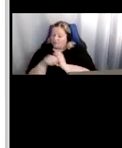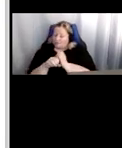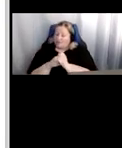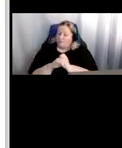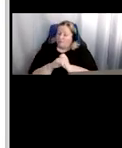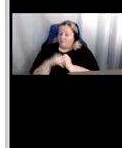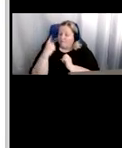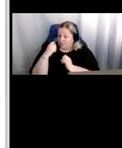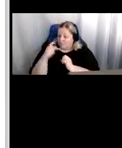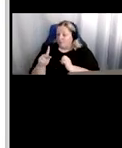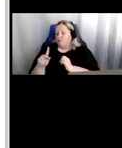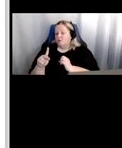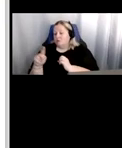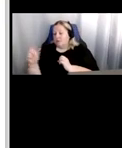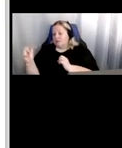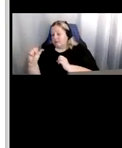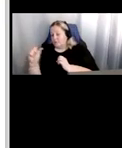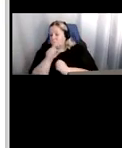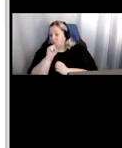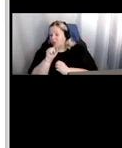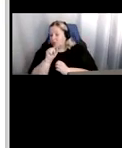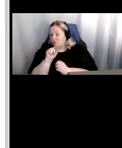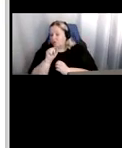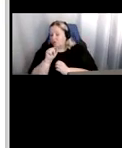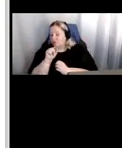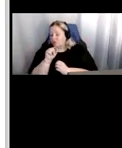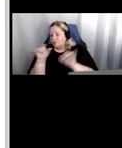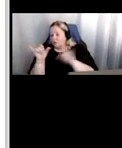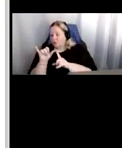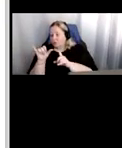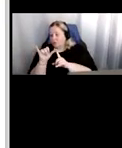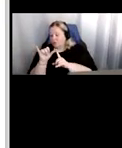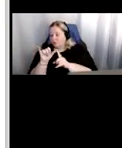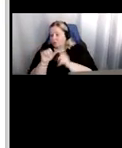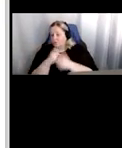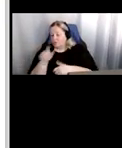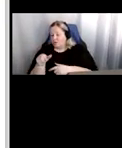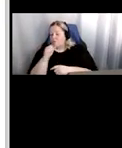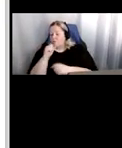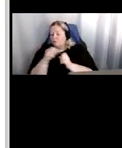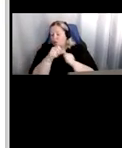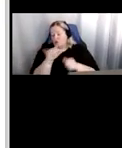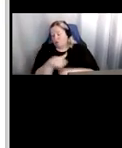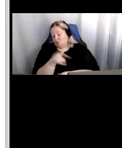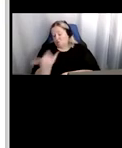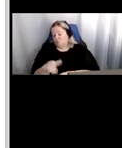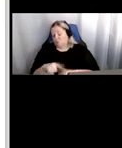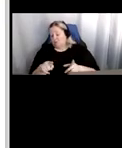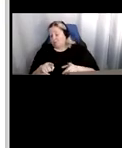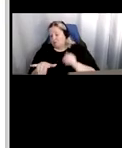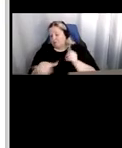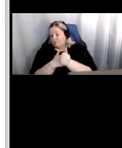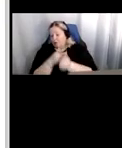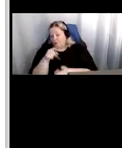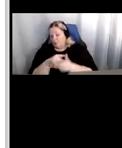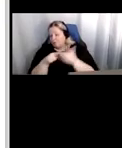and we have a YouTube channel as well. Anything that's posted on the YouTube channel, though, will most likely be posted on the other social media sites. So give us a follow there. I'm